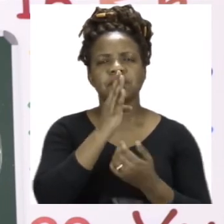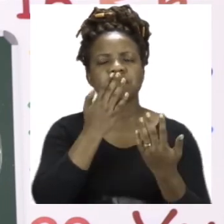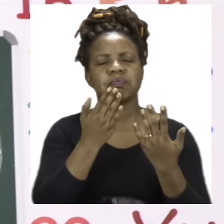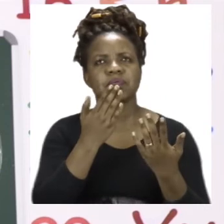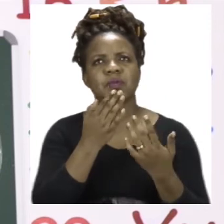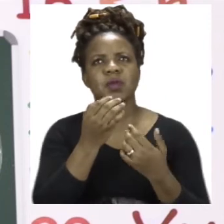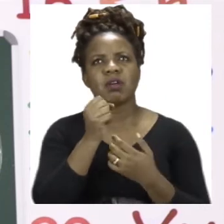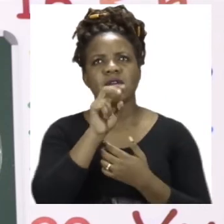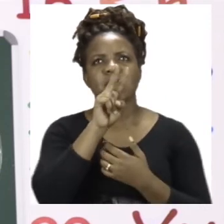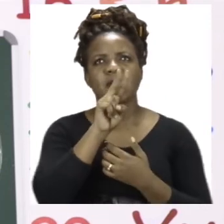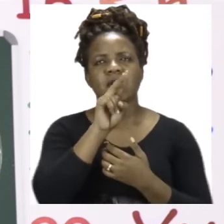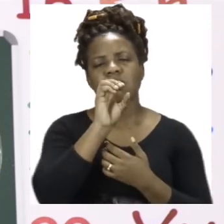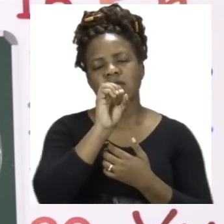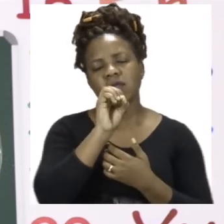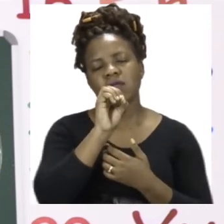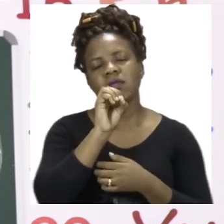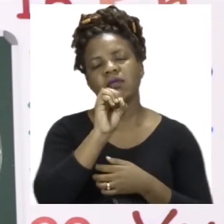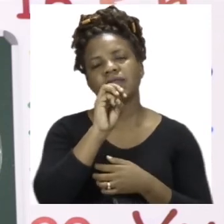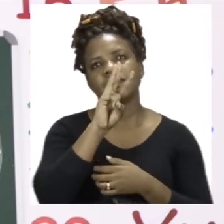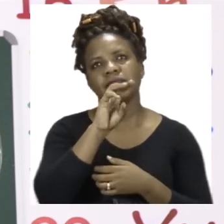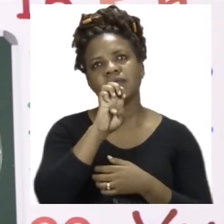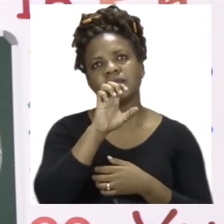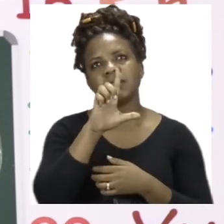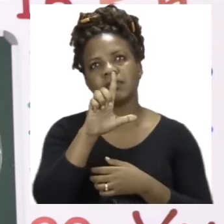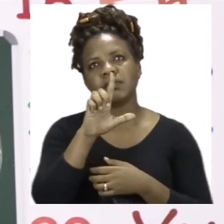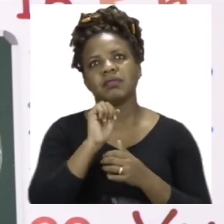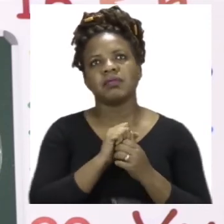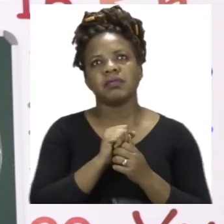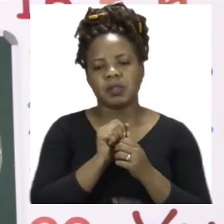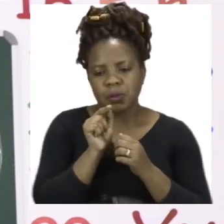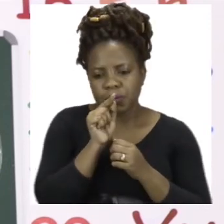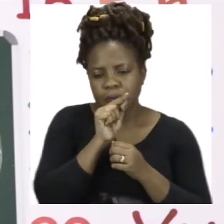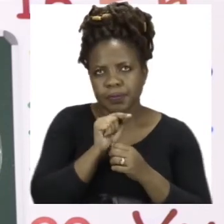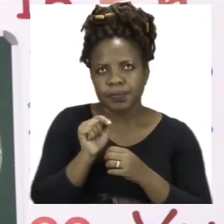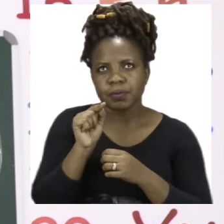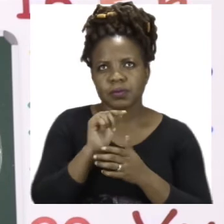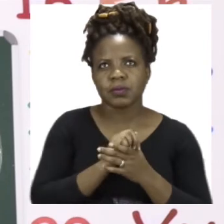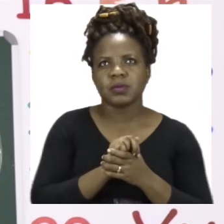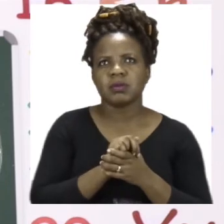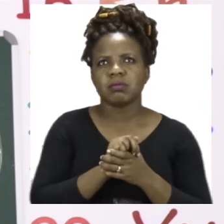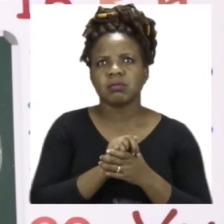us. I think I would like the vowel U.